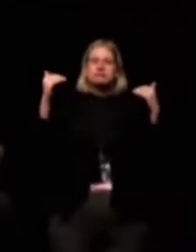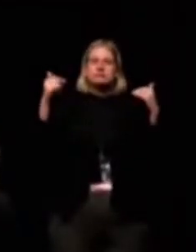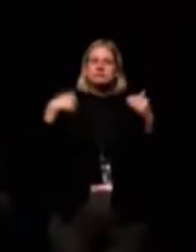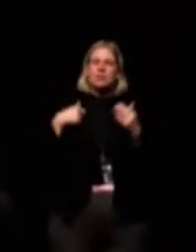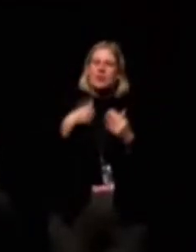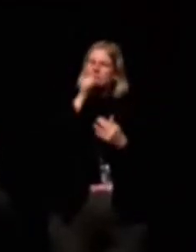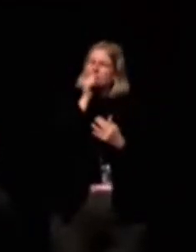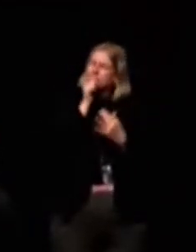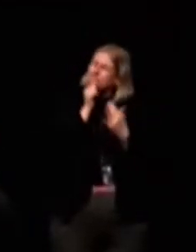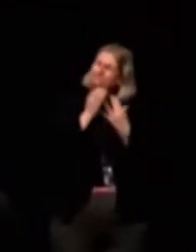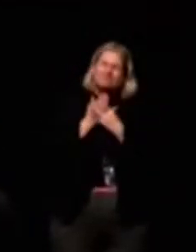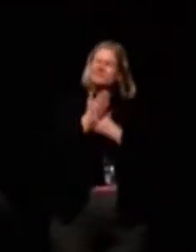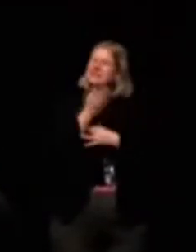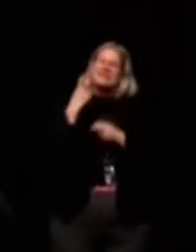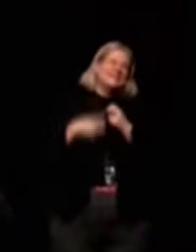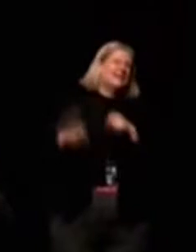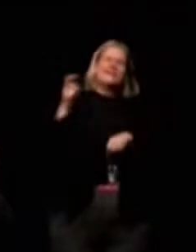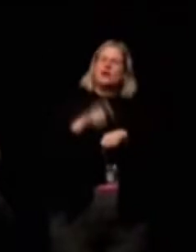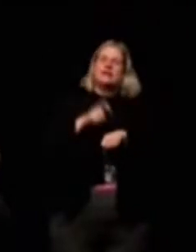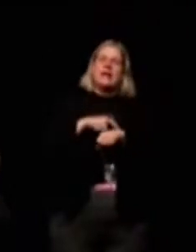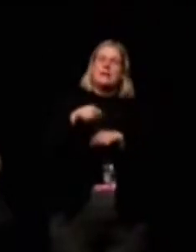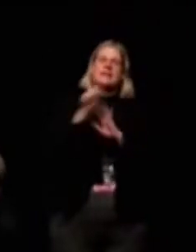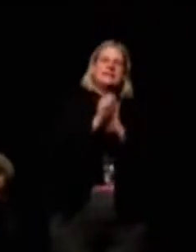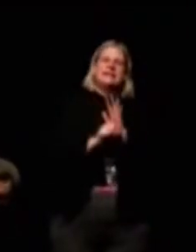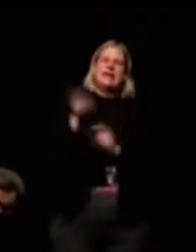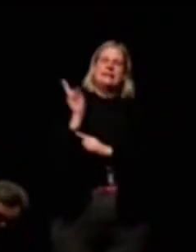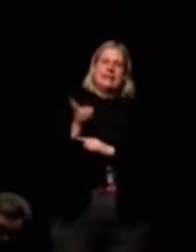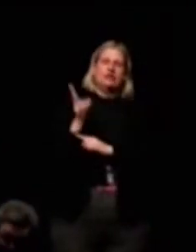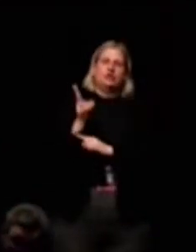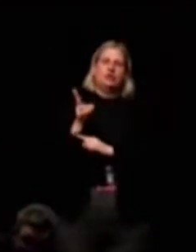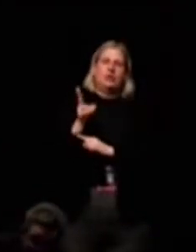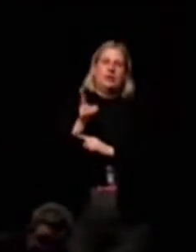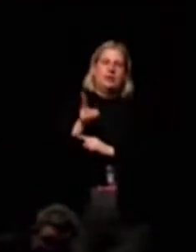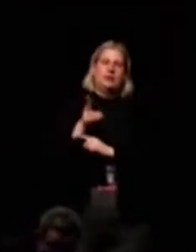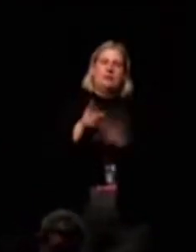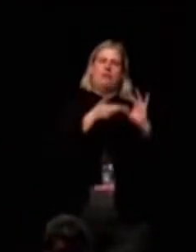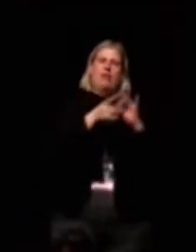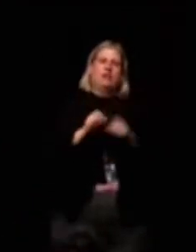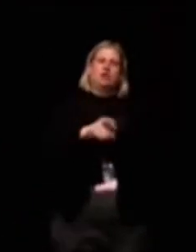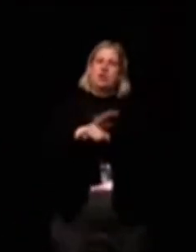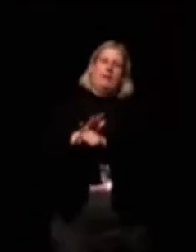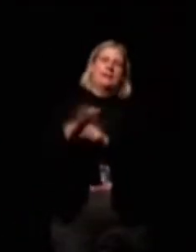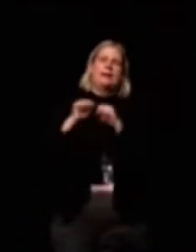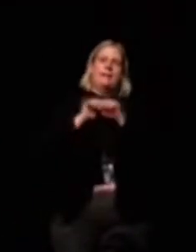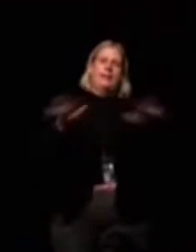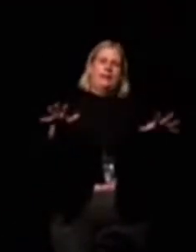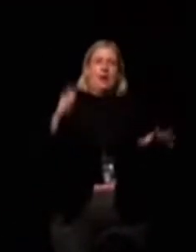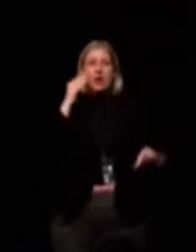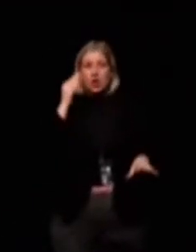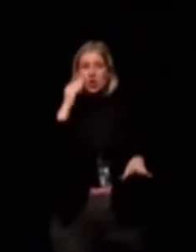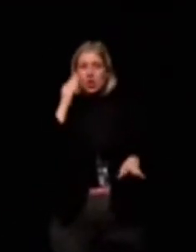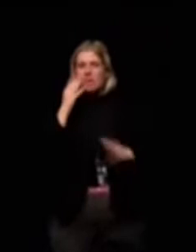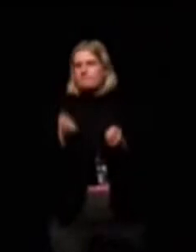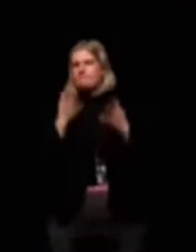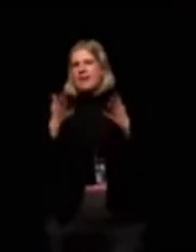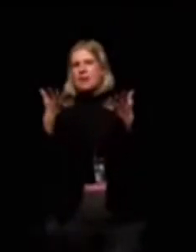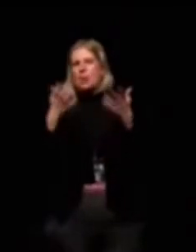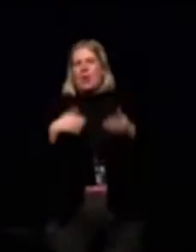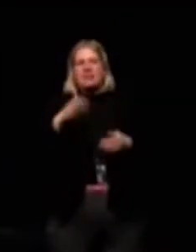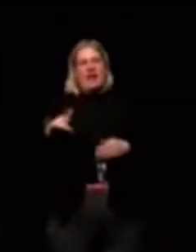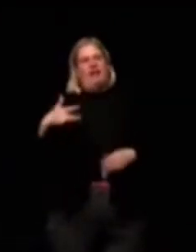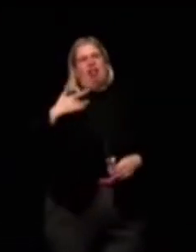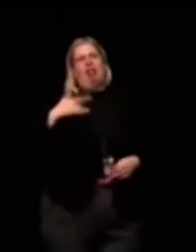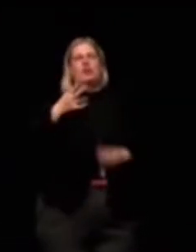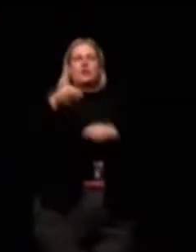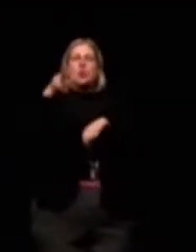endured some of the most difficult times in our state's history following this pandemic. And I know many are still longing for that sense of